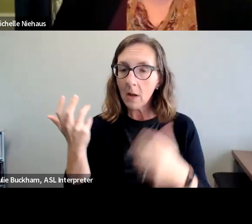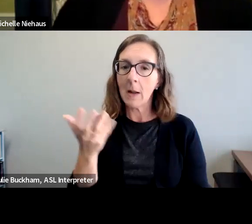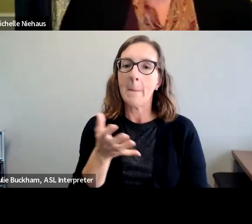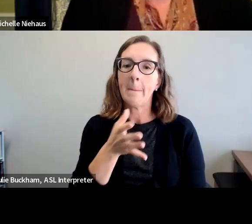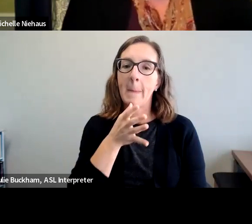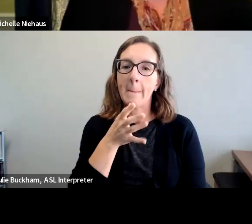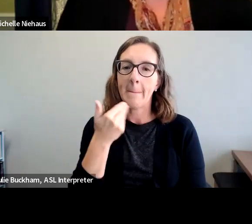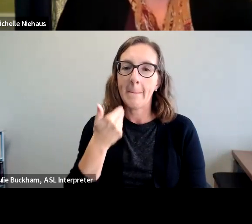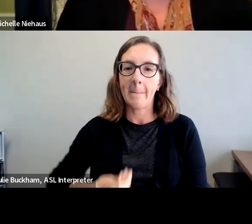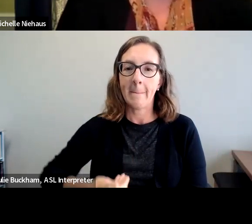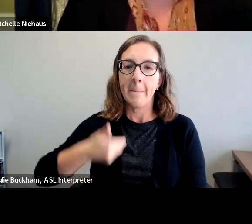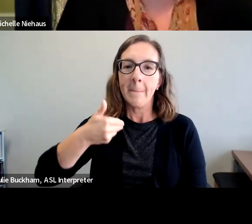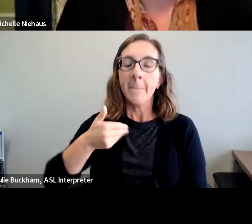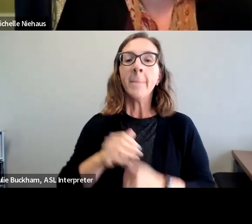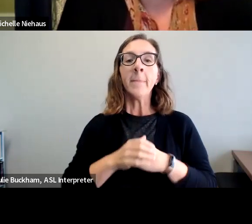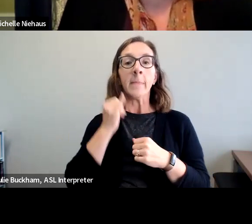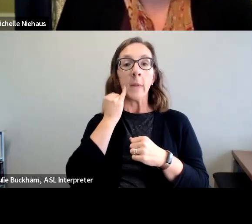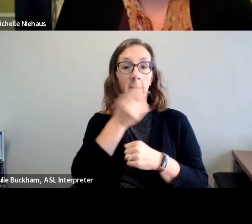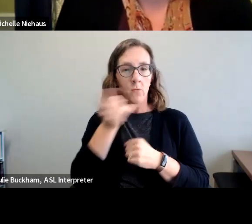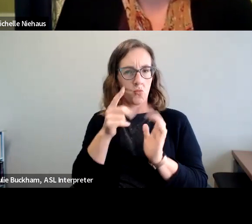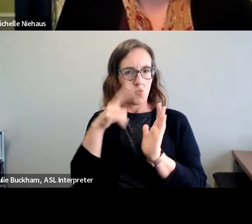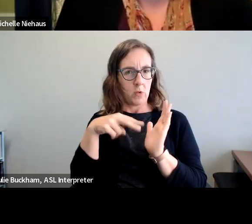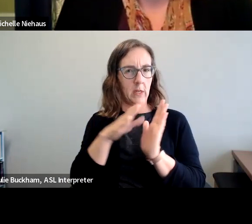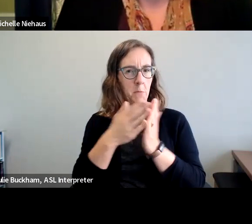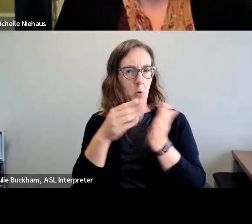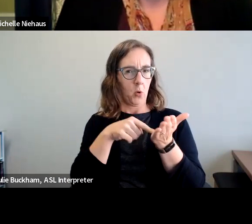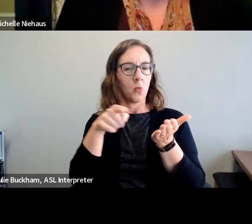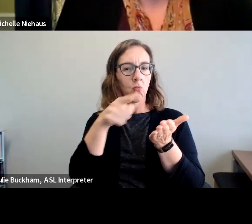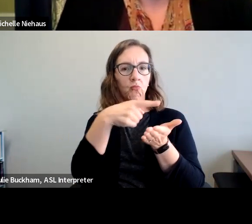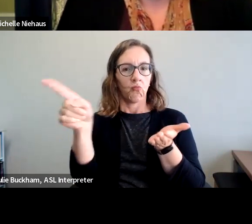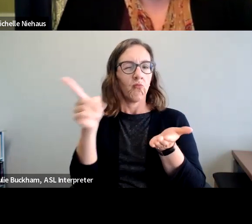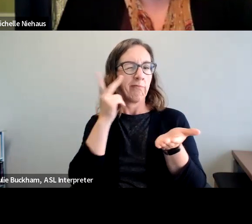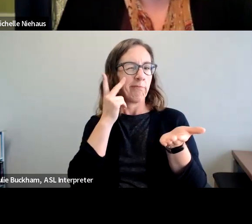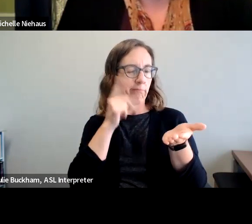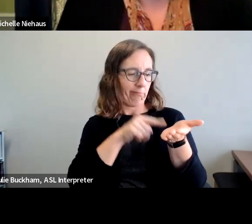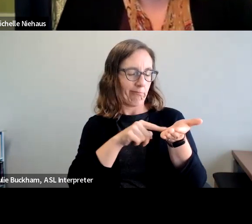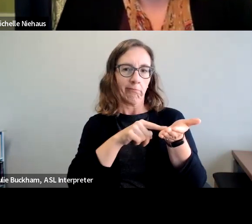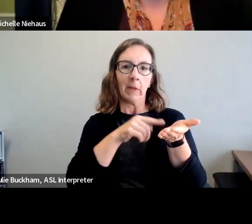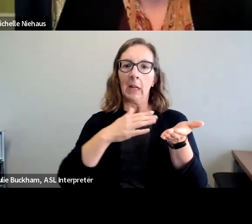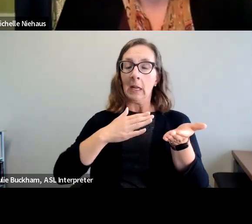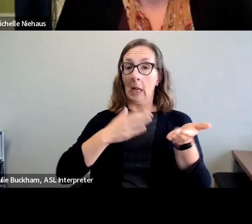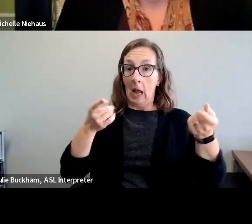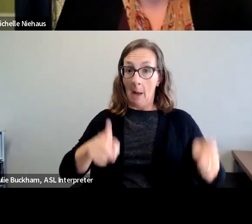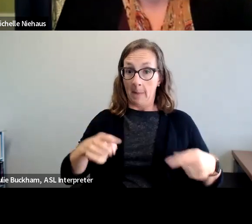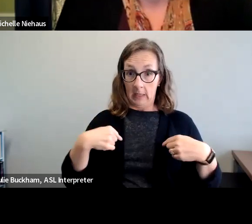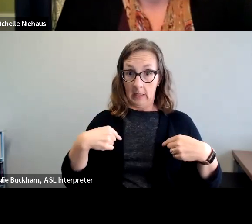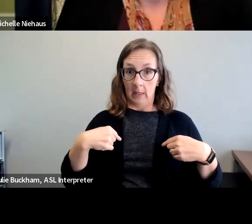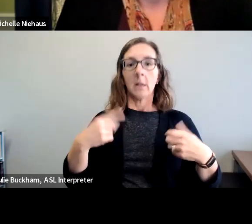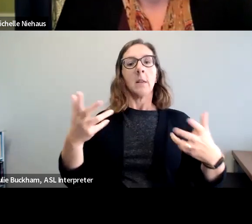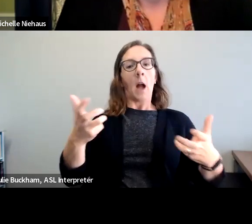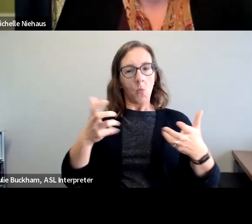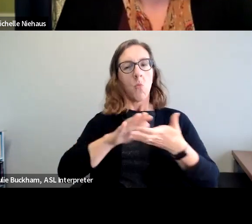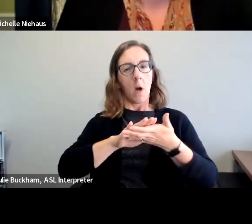as you will, if you read the book, you will find out that my story started out with me wanting to become a